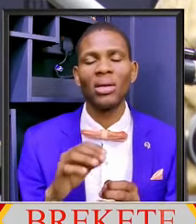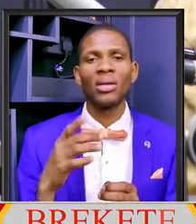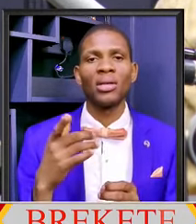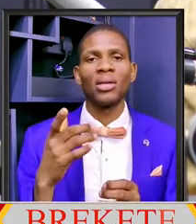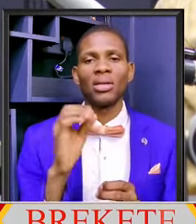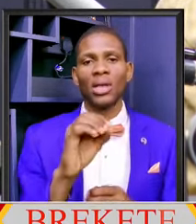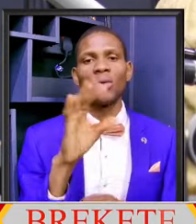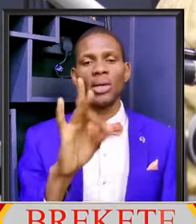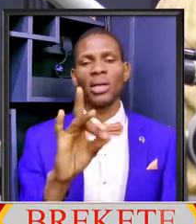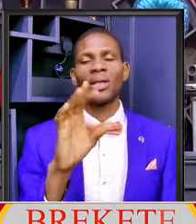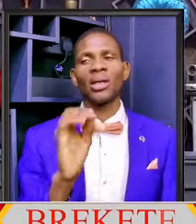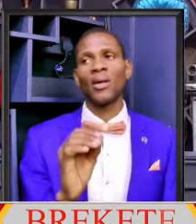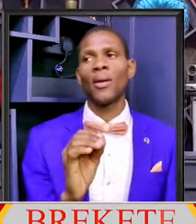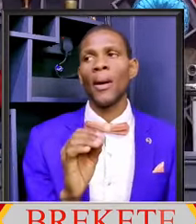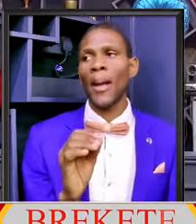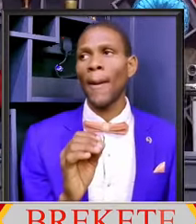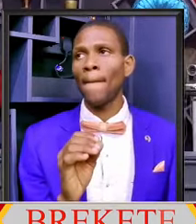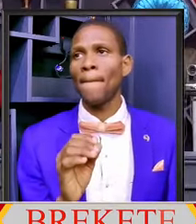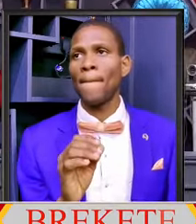080